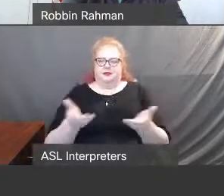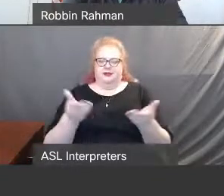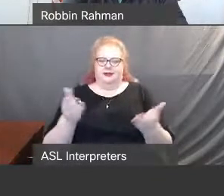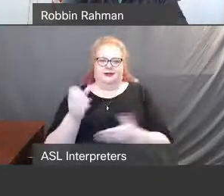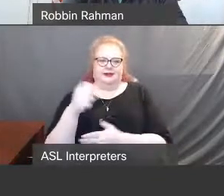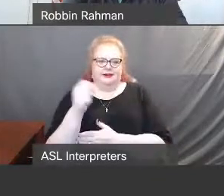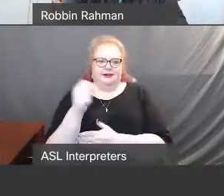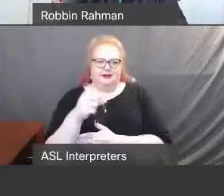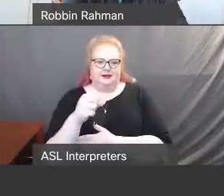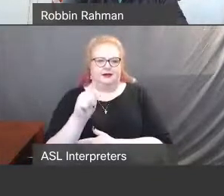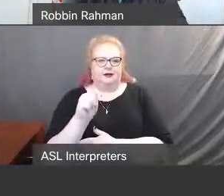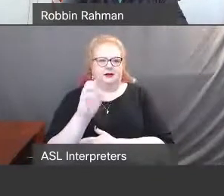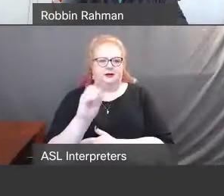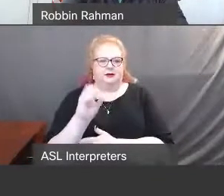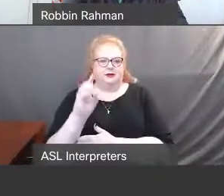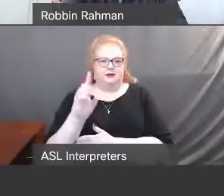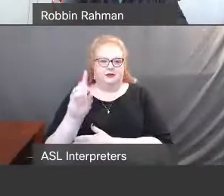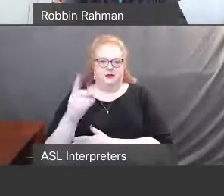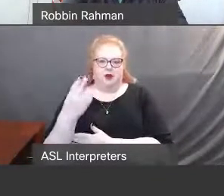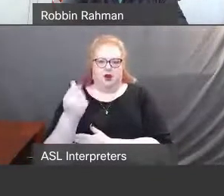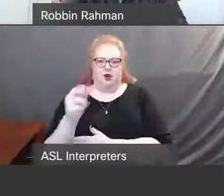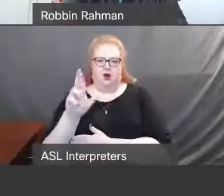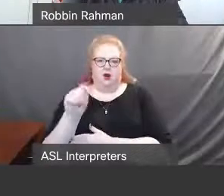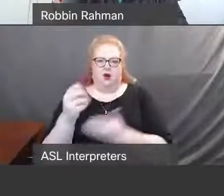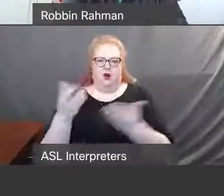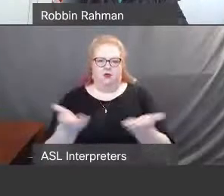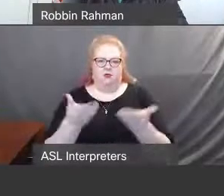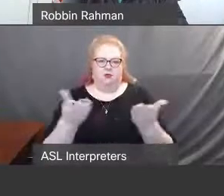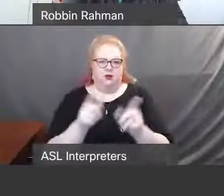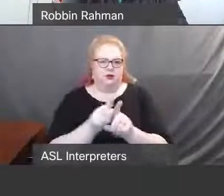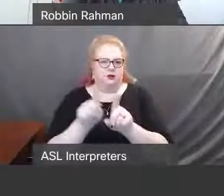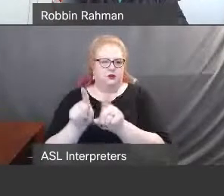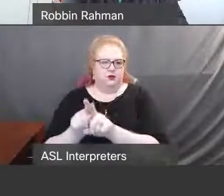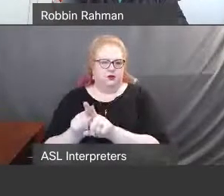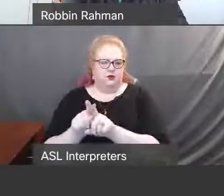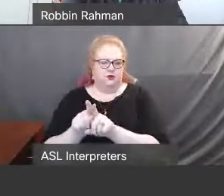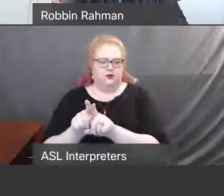Todd Hart is present also. Thank you.